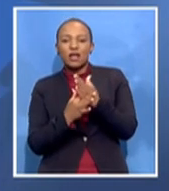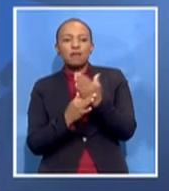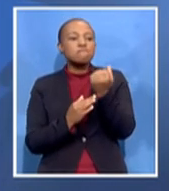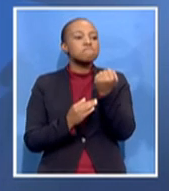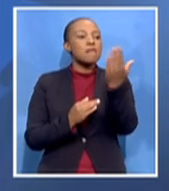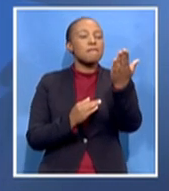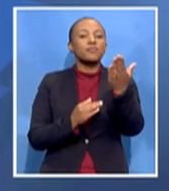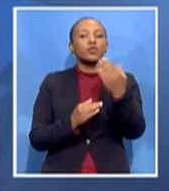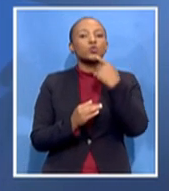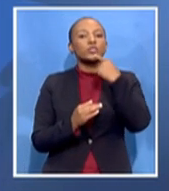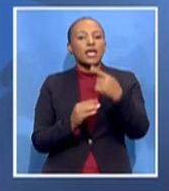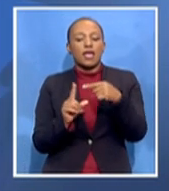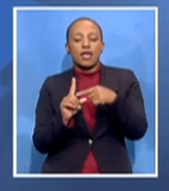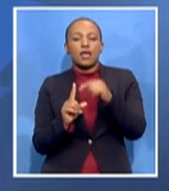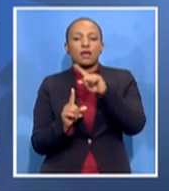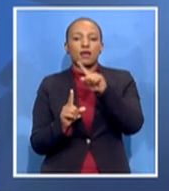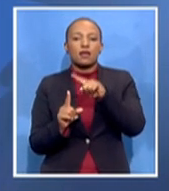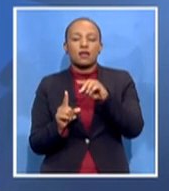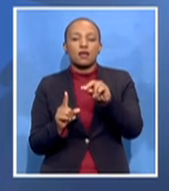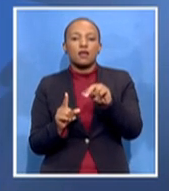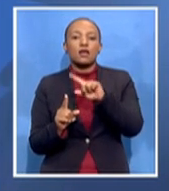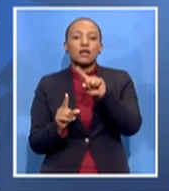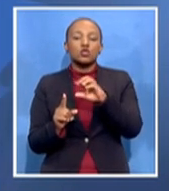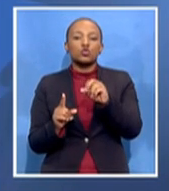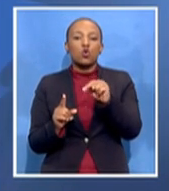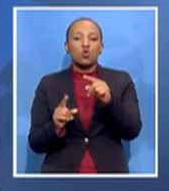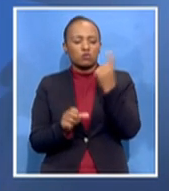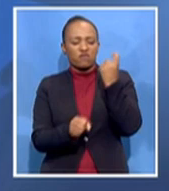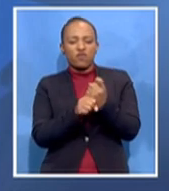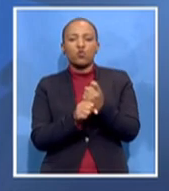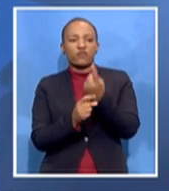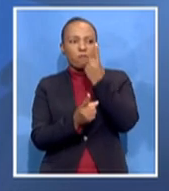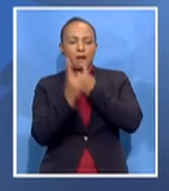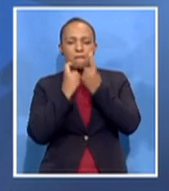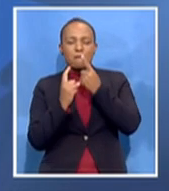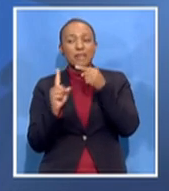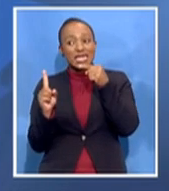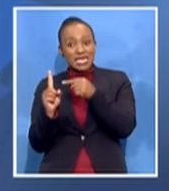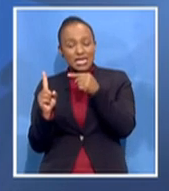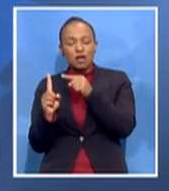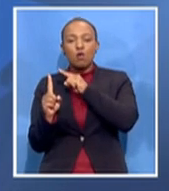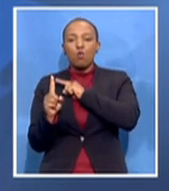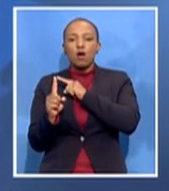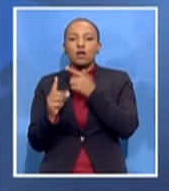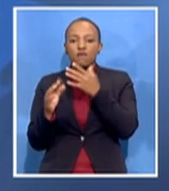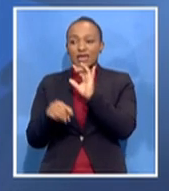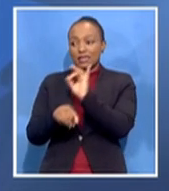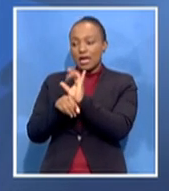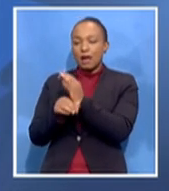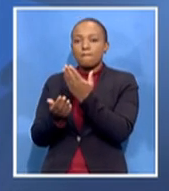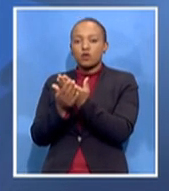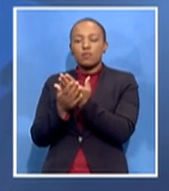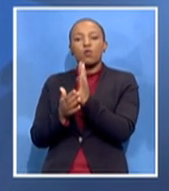from interrogating him is that he has probably been advised that he will have trouble persuading any